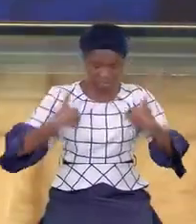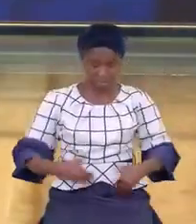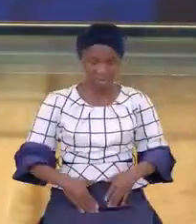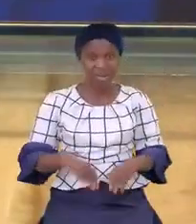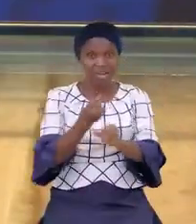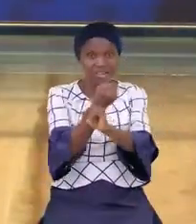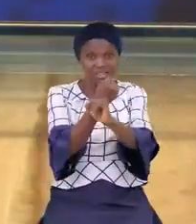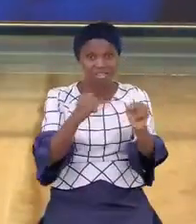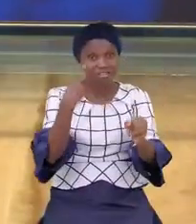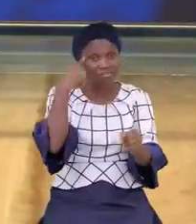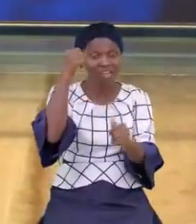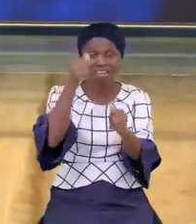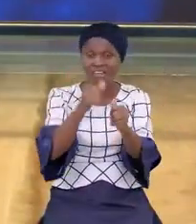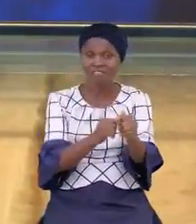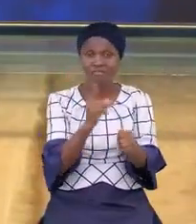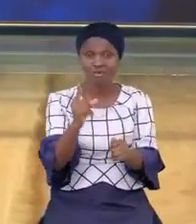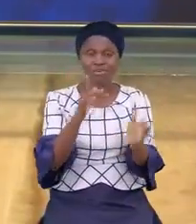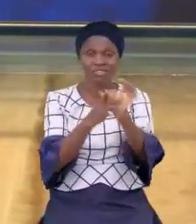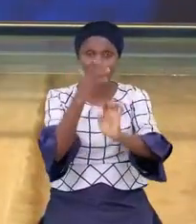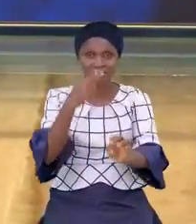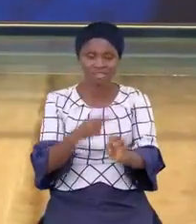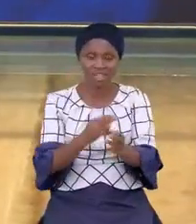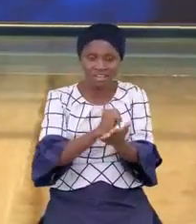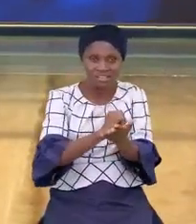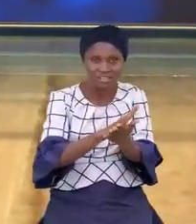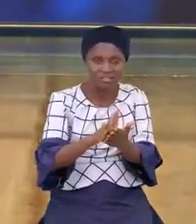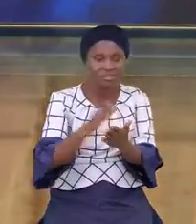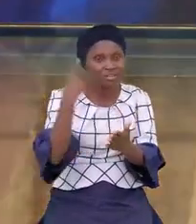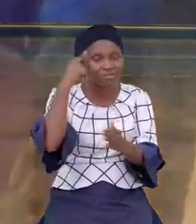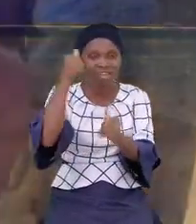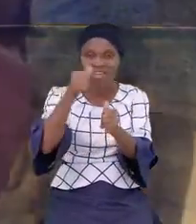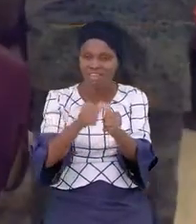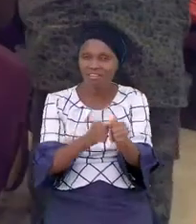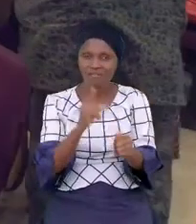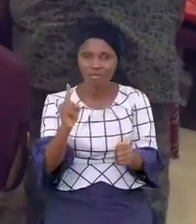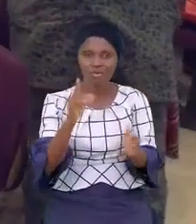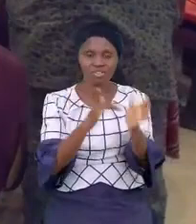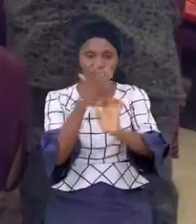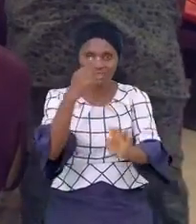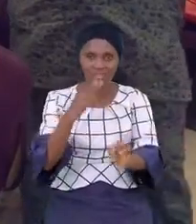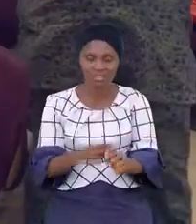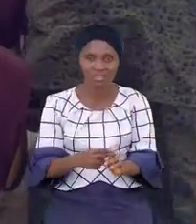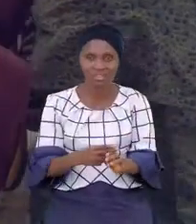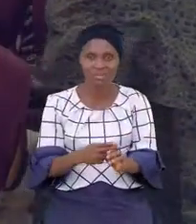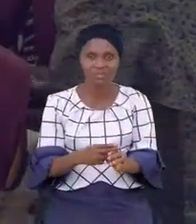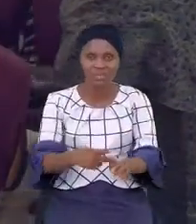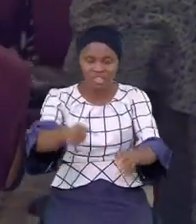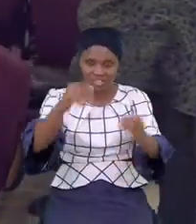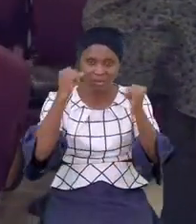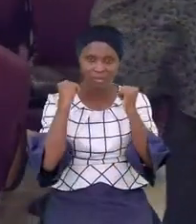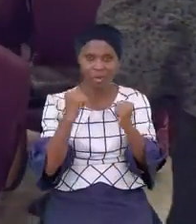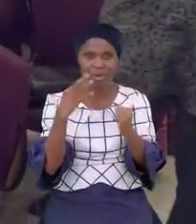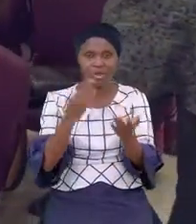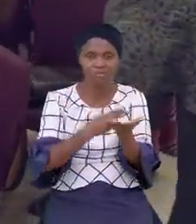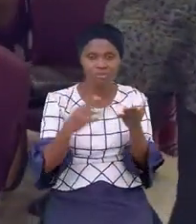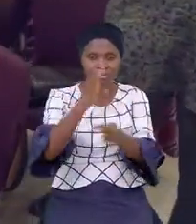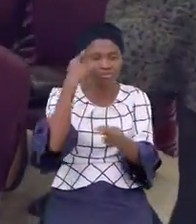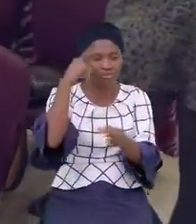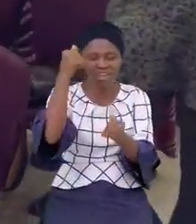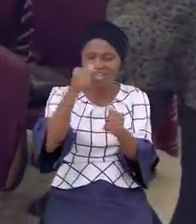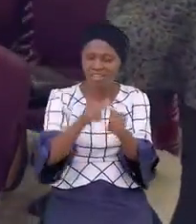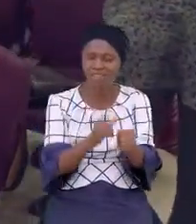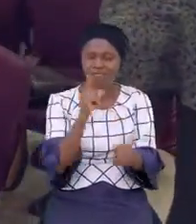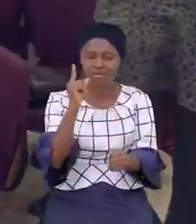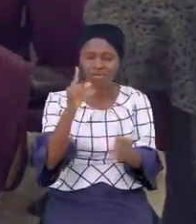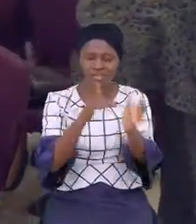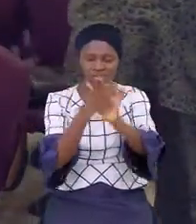Salvation for everyone. Sanctification for everyone. The power of the Holy Ghost for